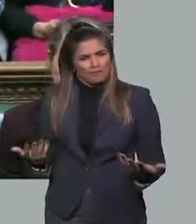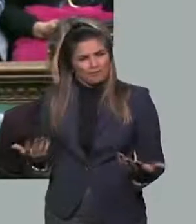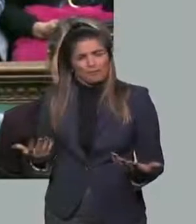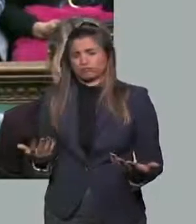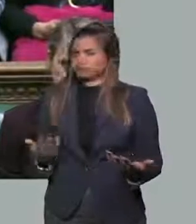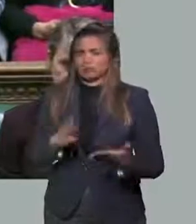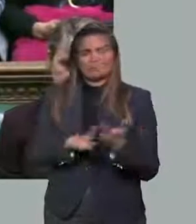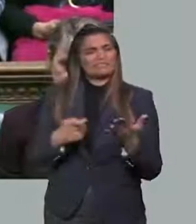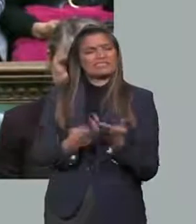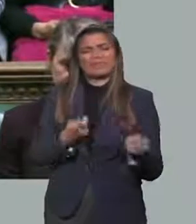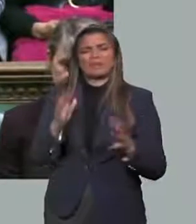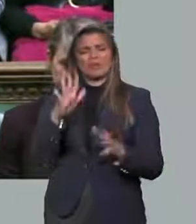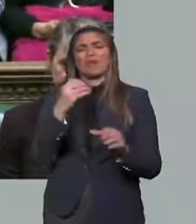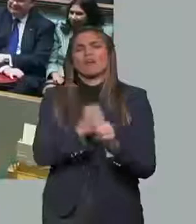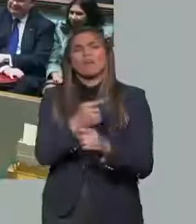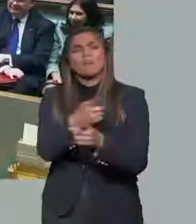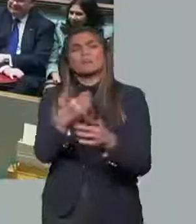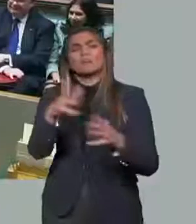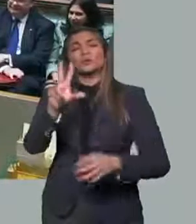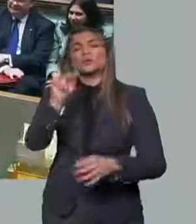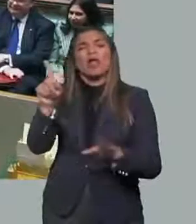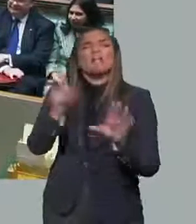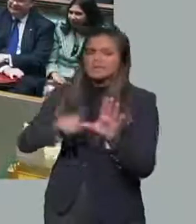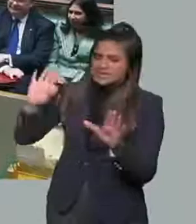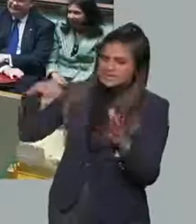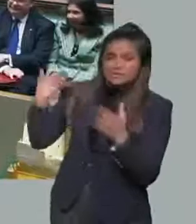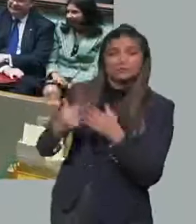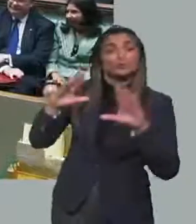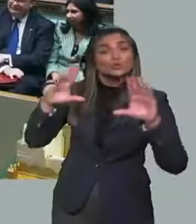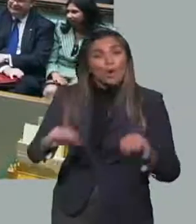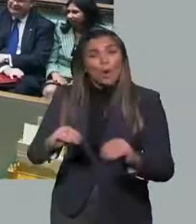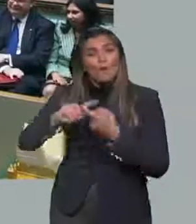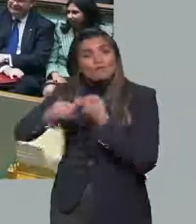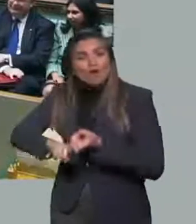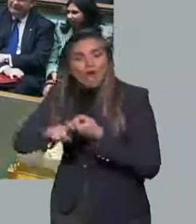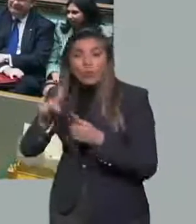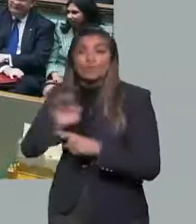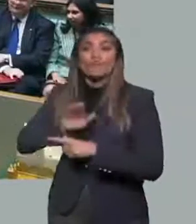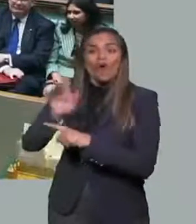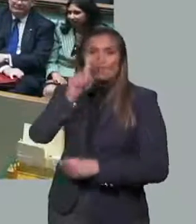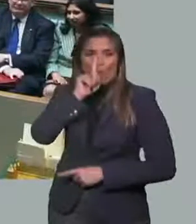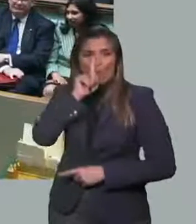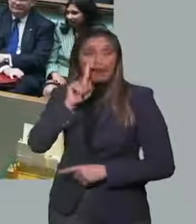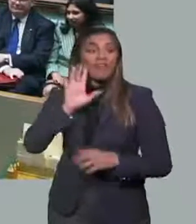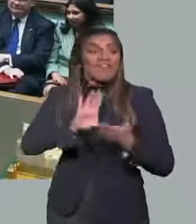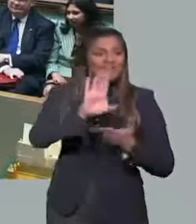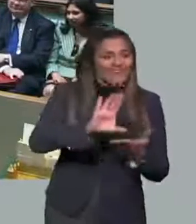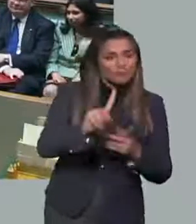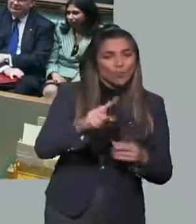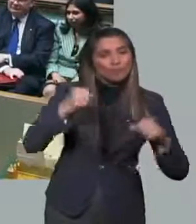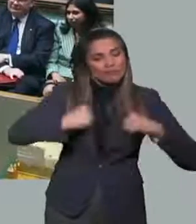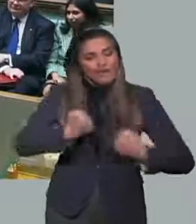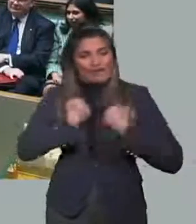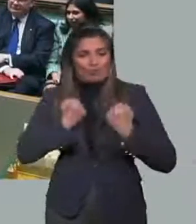the government have had 12 years to end their reliance on foreign oil and invest in homegrown energy to secure